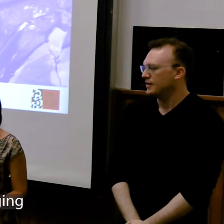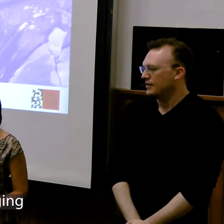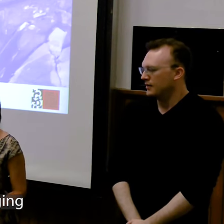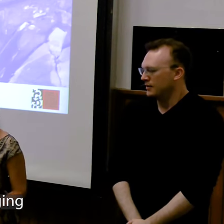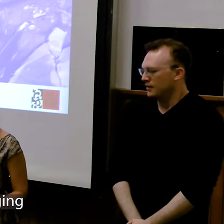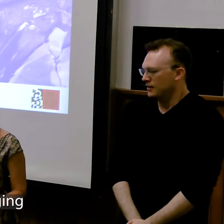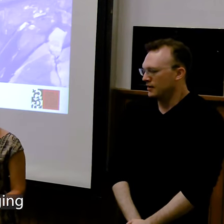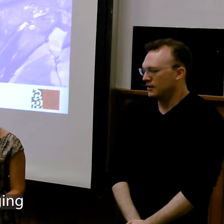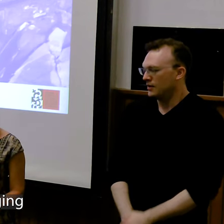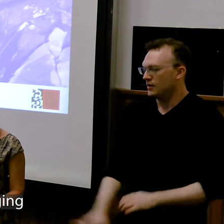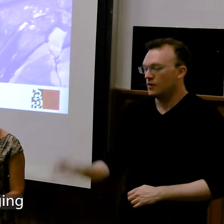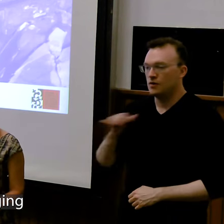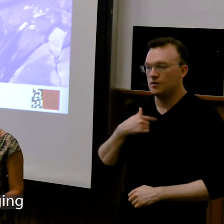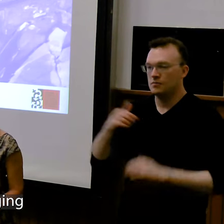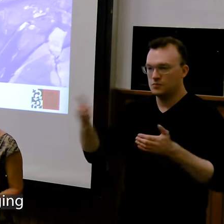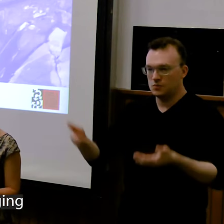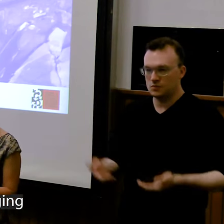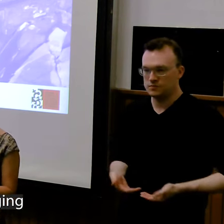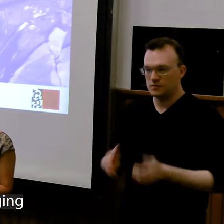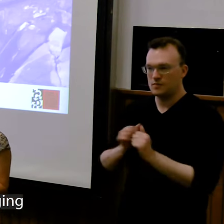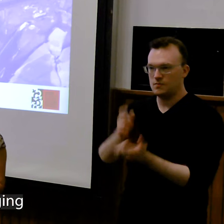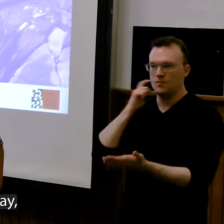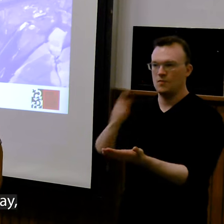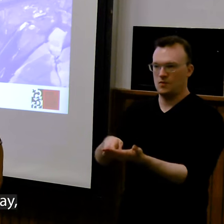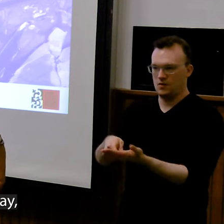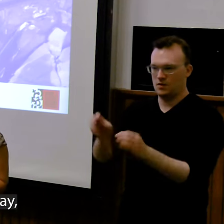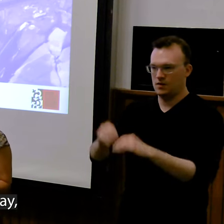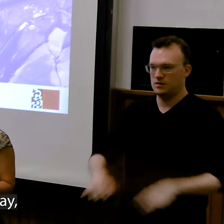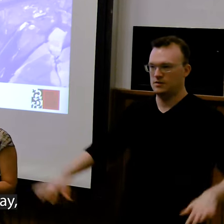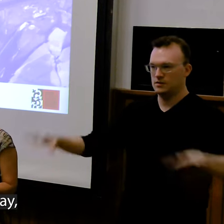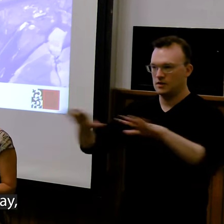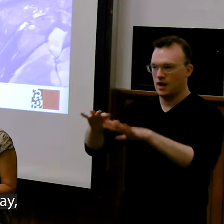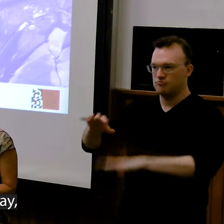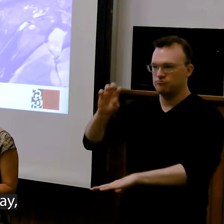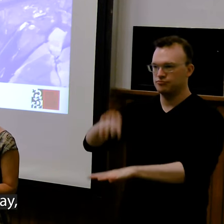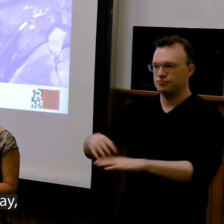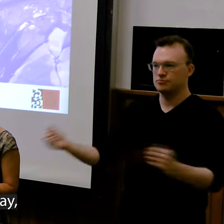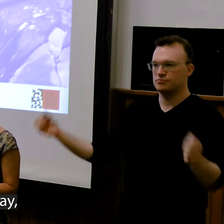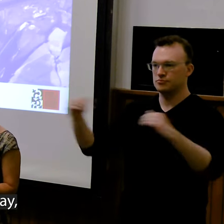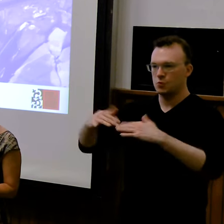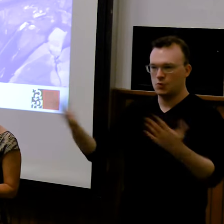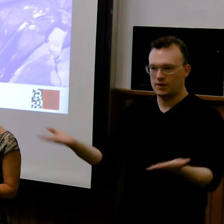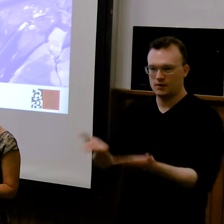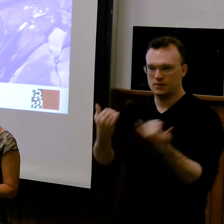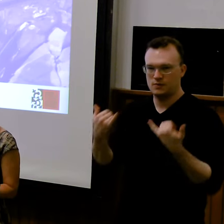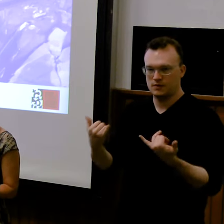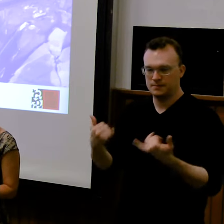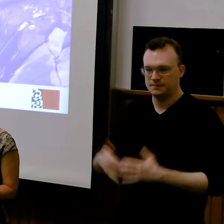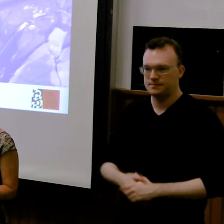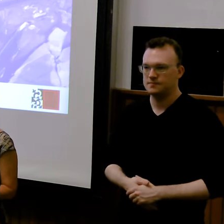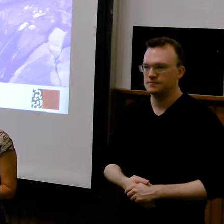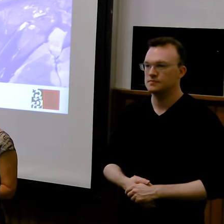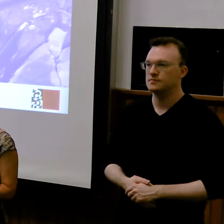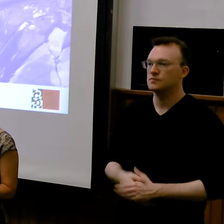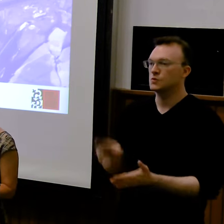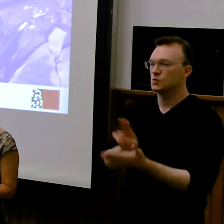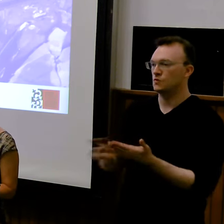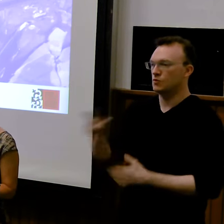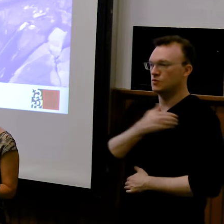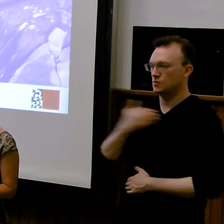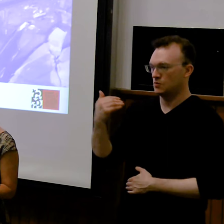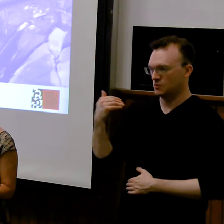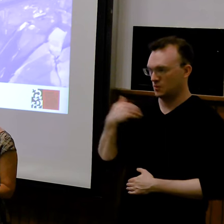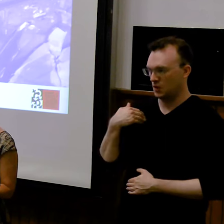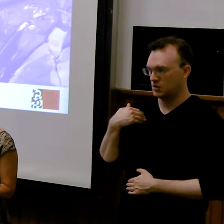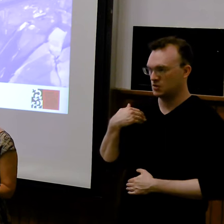I'm going to begin by acknowledging the land we are gathering on today. The University of